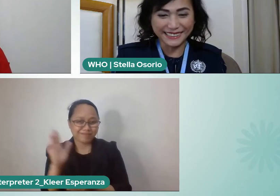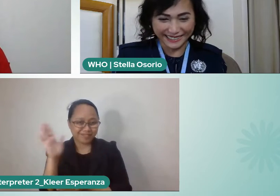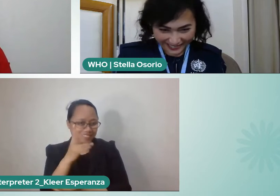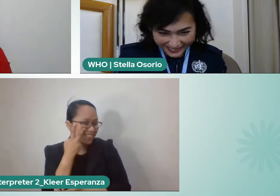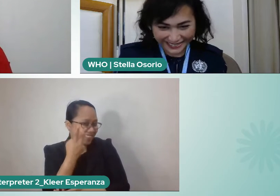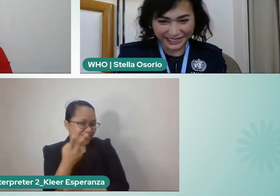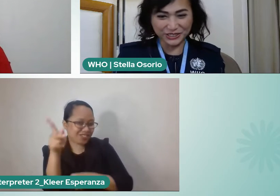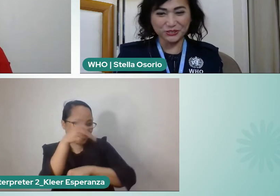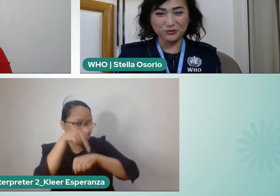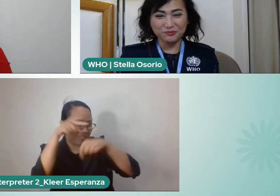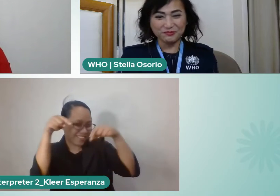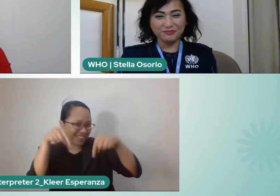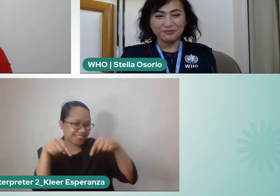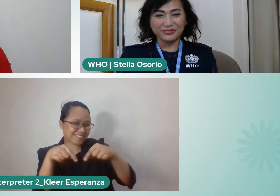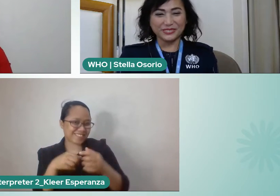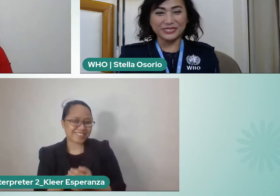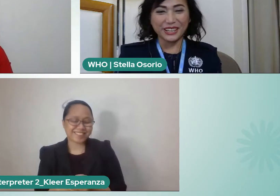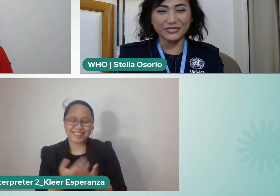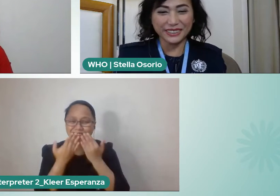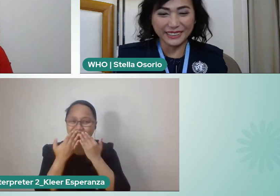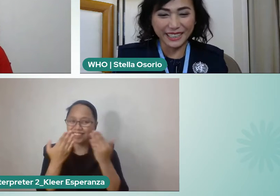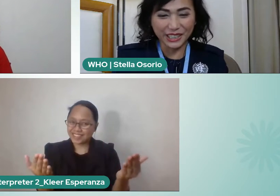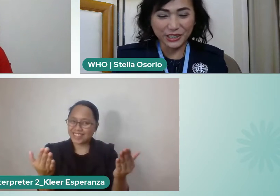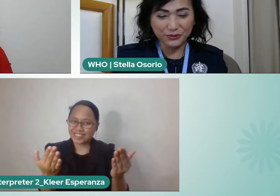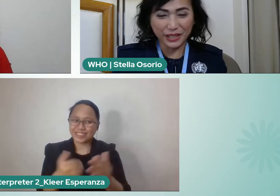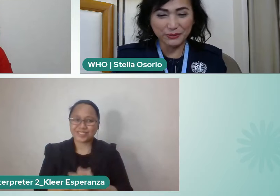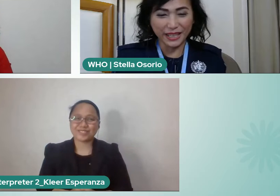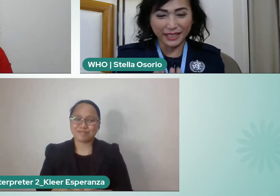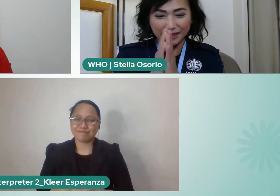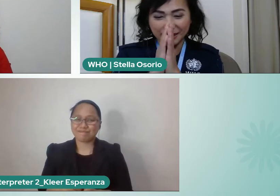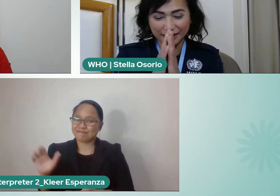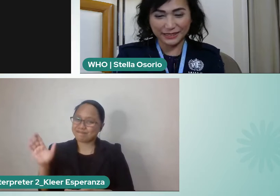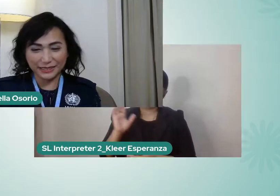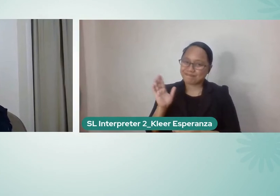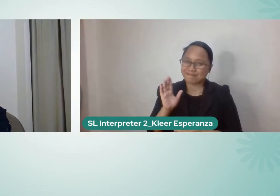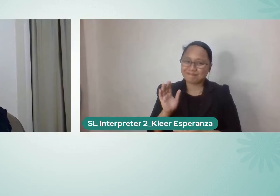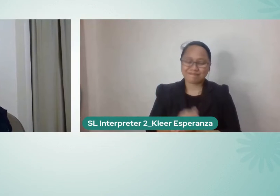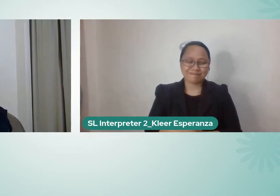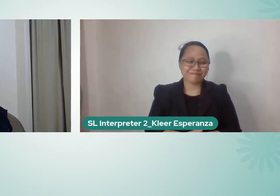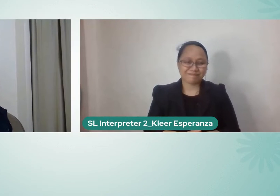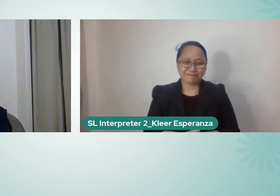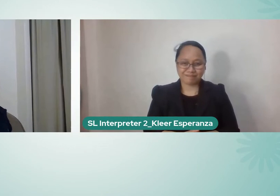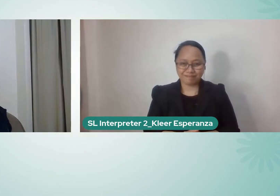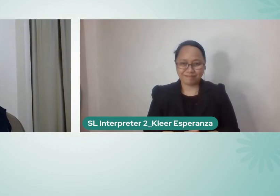Philippines. Thank you. Bye-bye. Have a good day. Bye-bye.